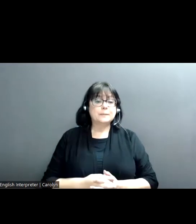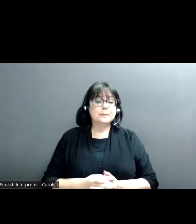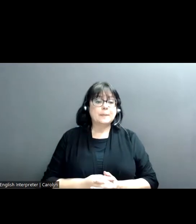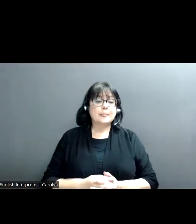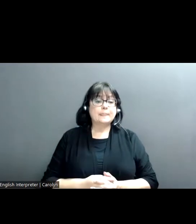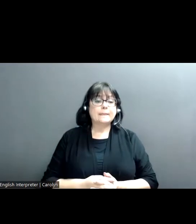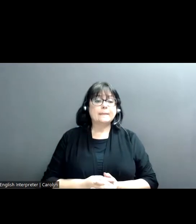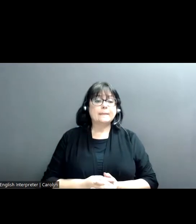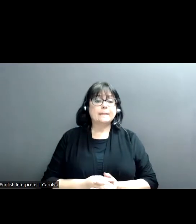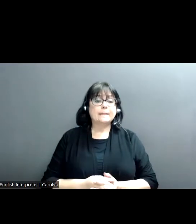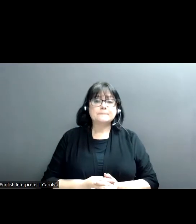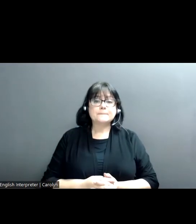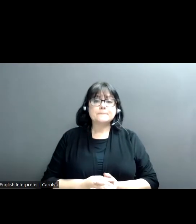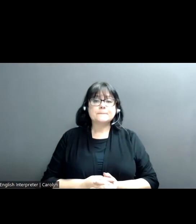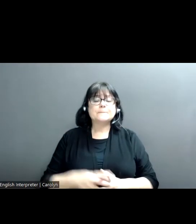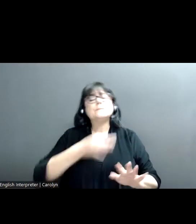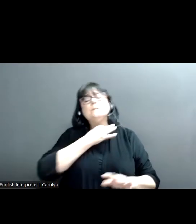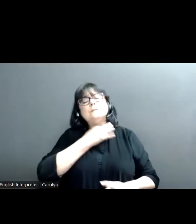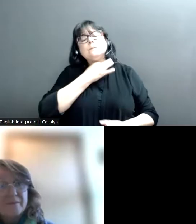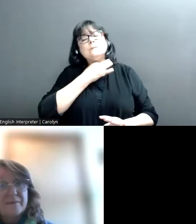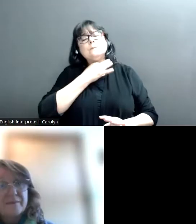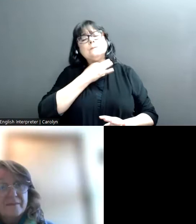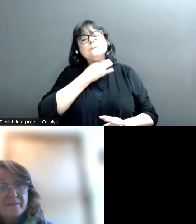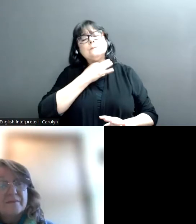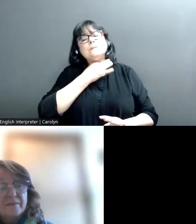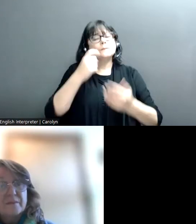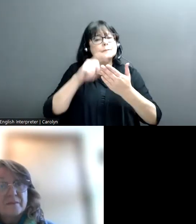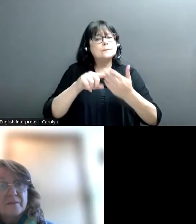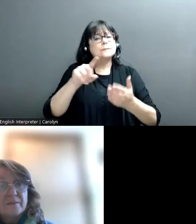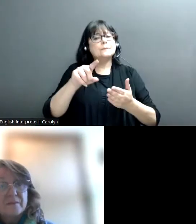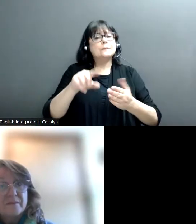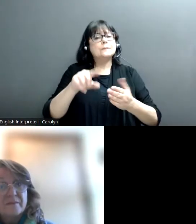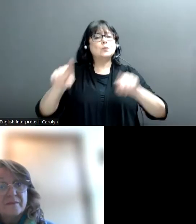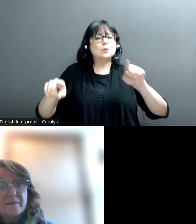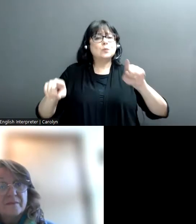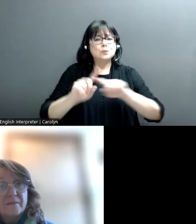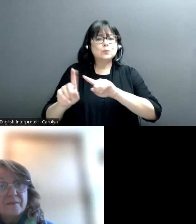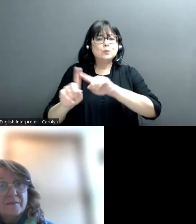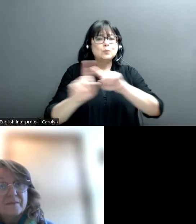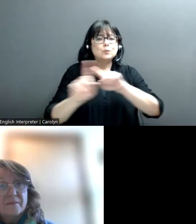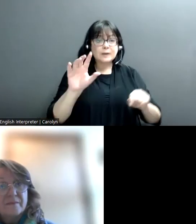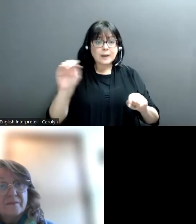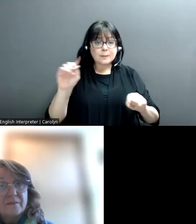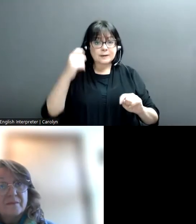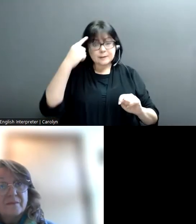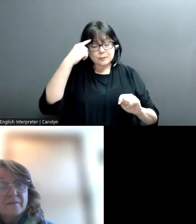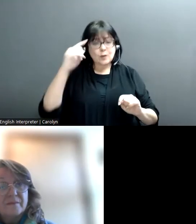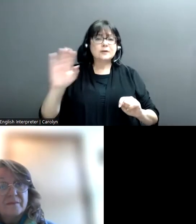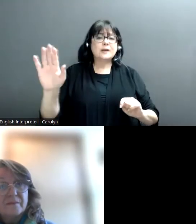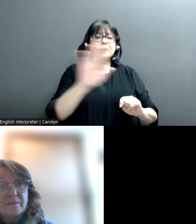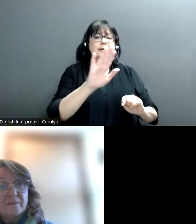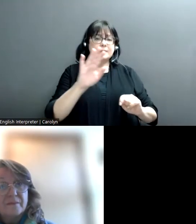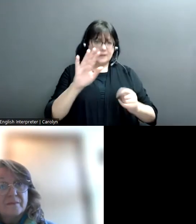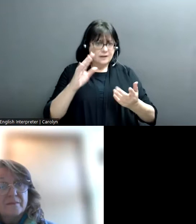the wide range of employers and organizations that you work with respond to this increased use